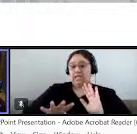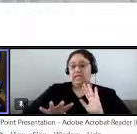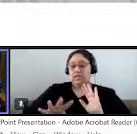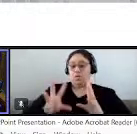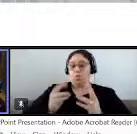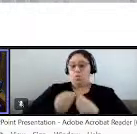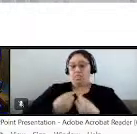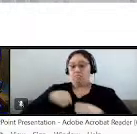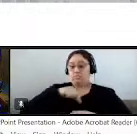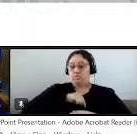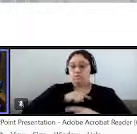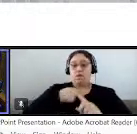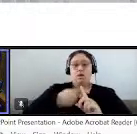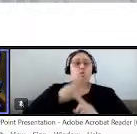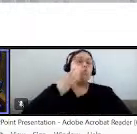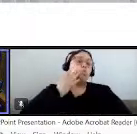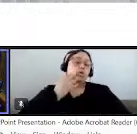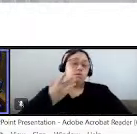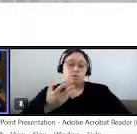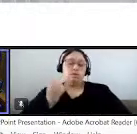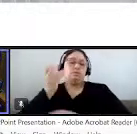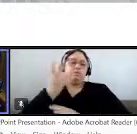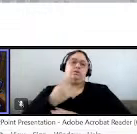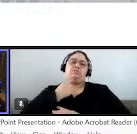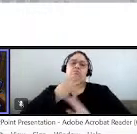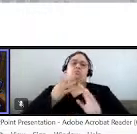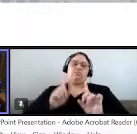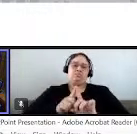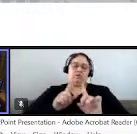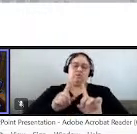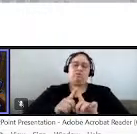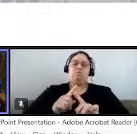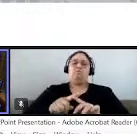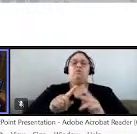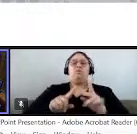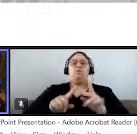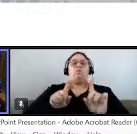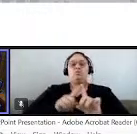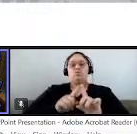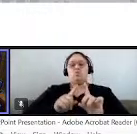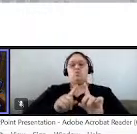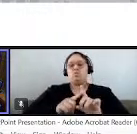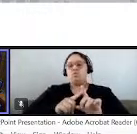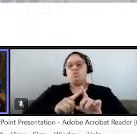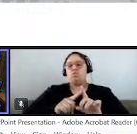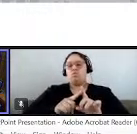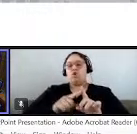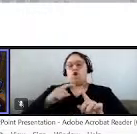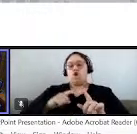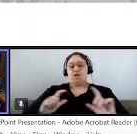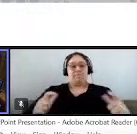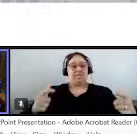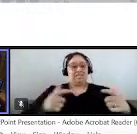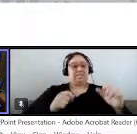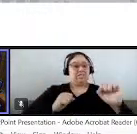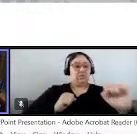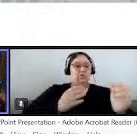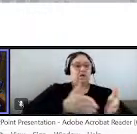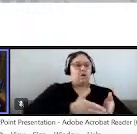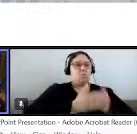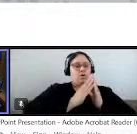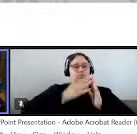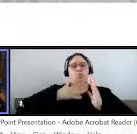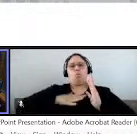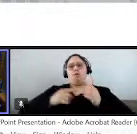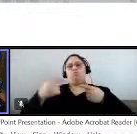with us when, as the speaker also mentioned, and then also what the extent of the committee's request would be